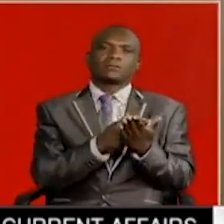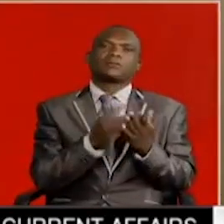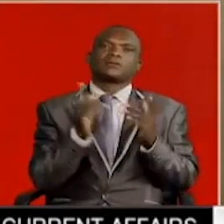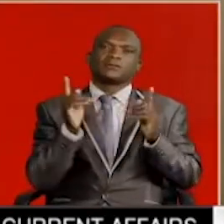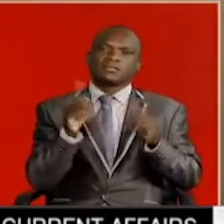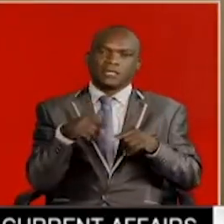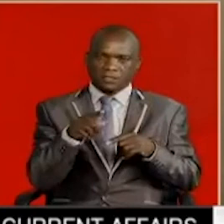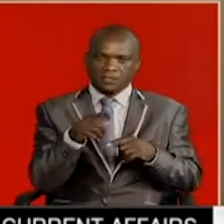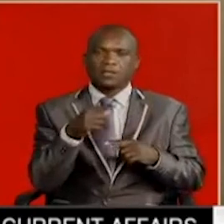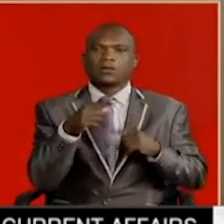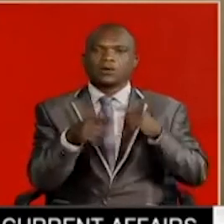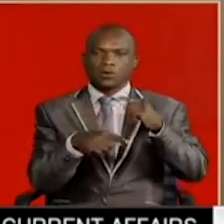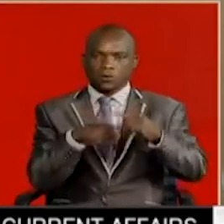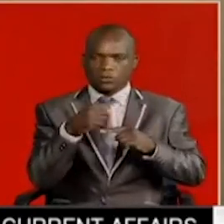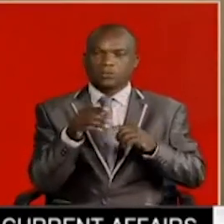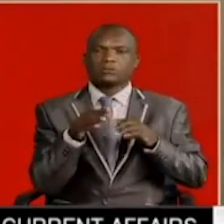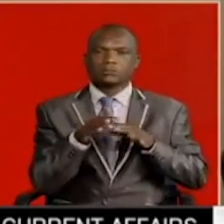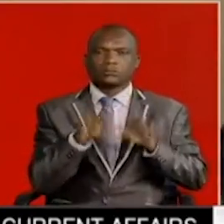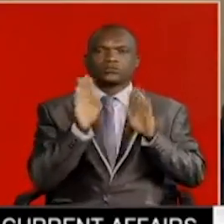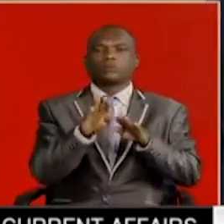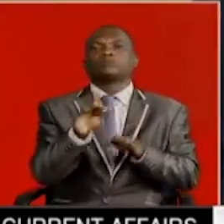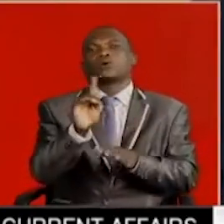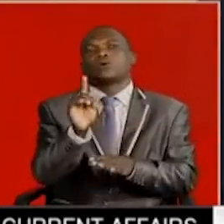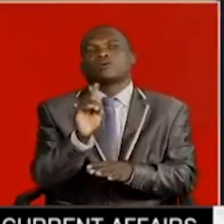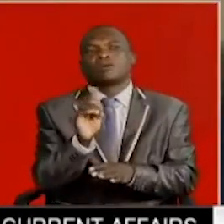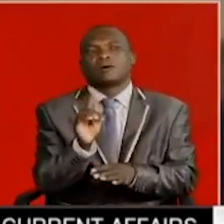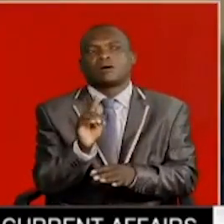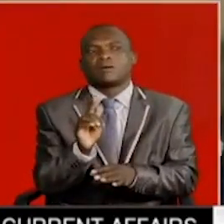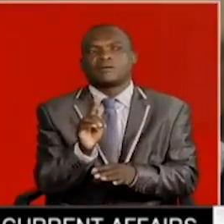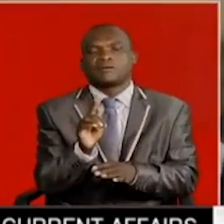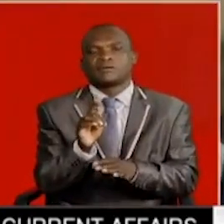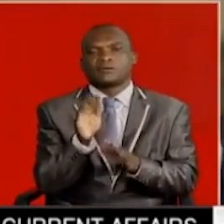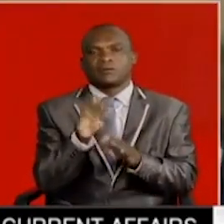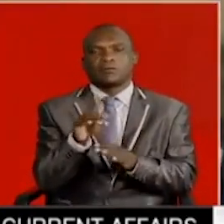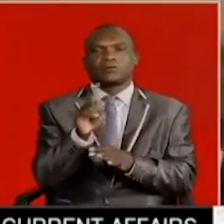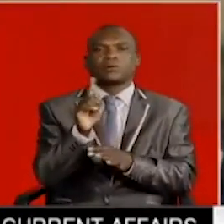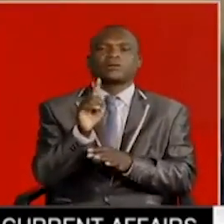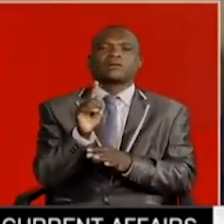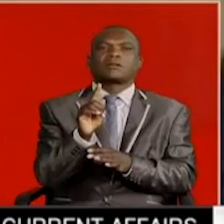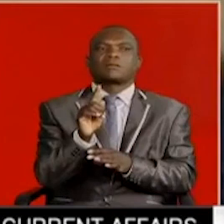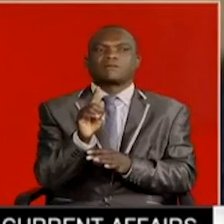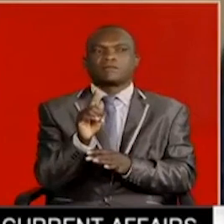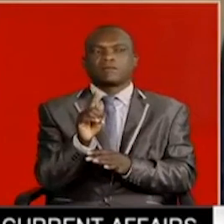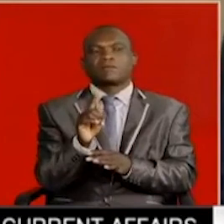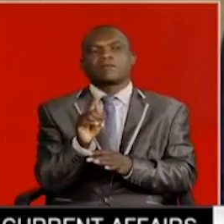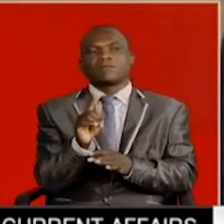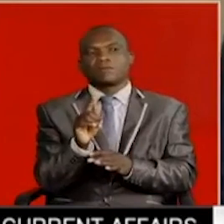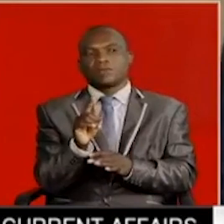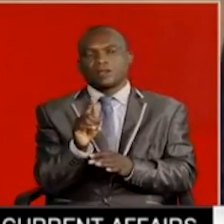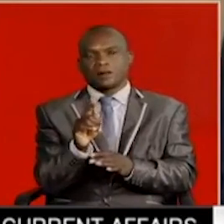continues to go and it does not stop until our people are fully vaccinated.